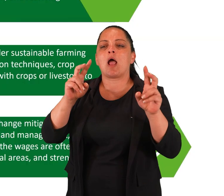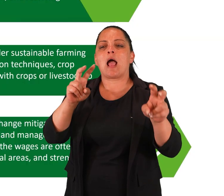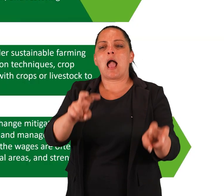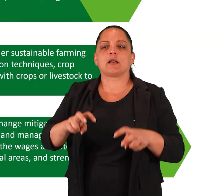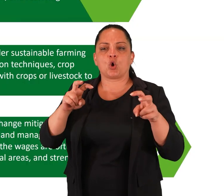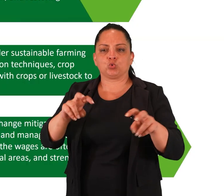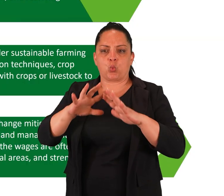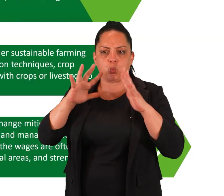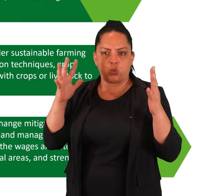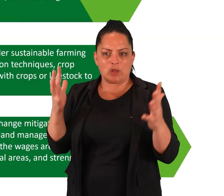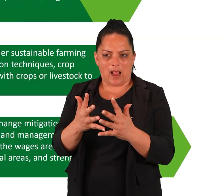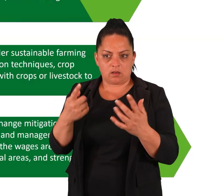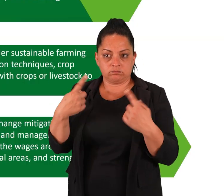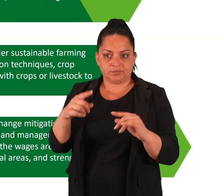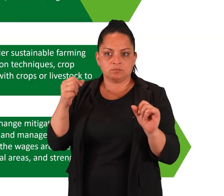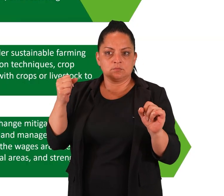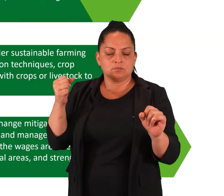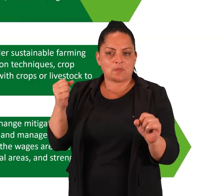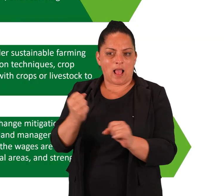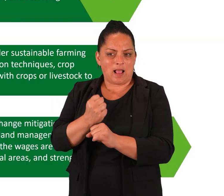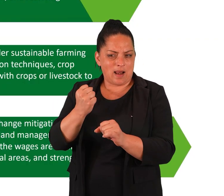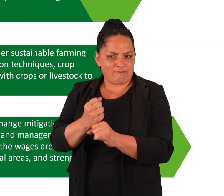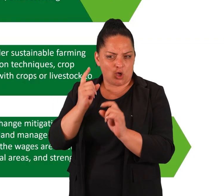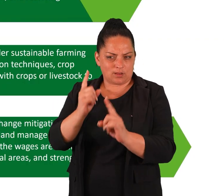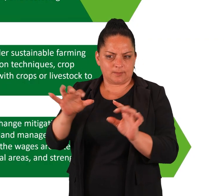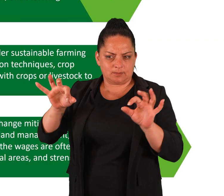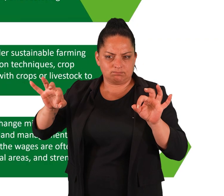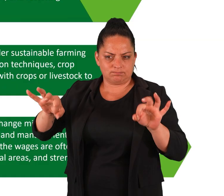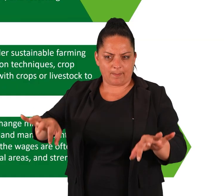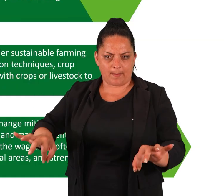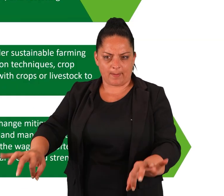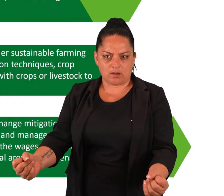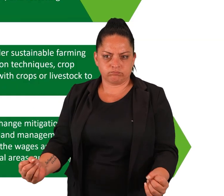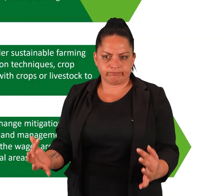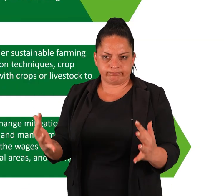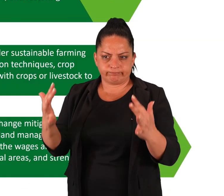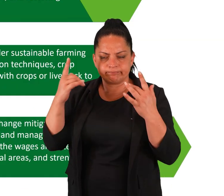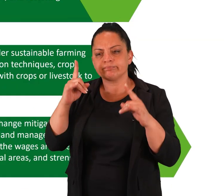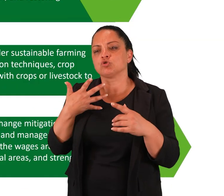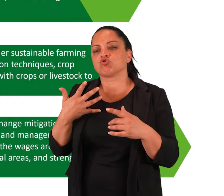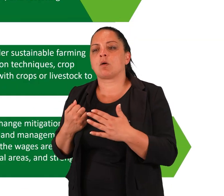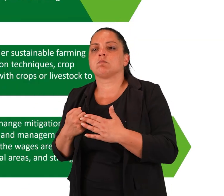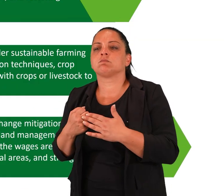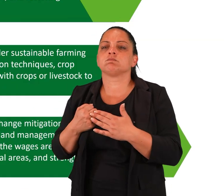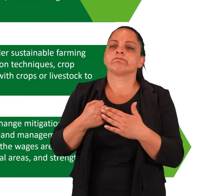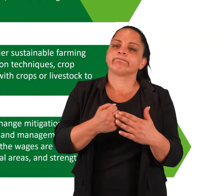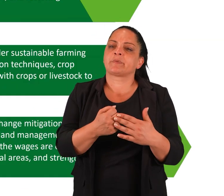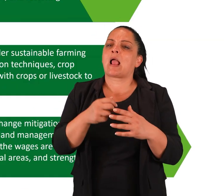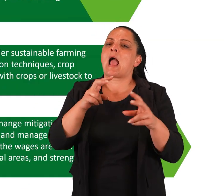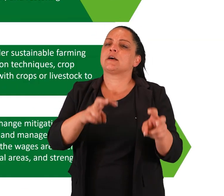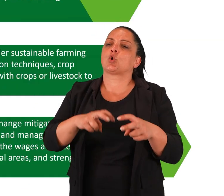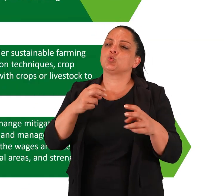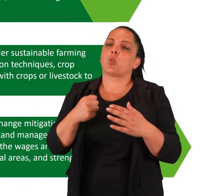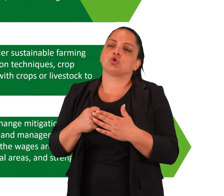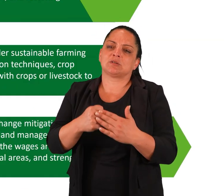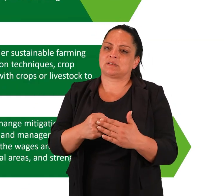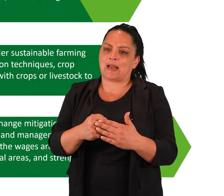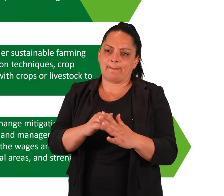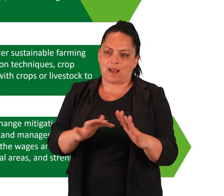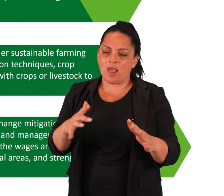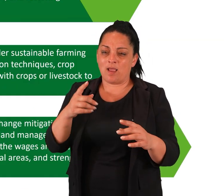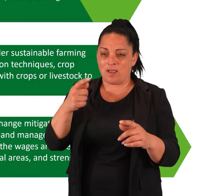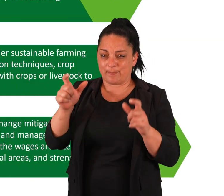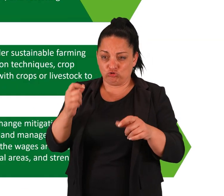In eco-agriculture, planting activities are integrated into broader sustainable farming systems. Workers are involved